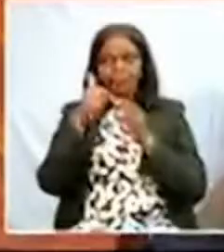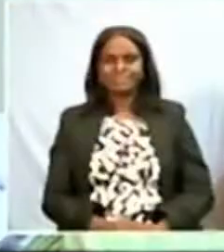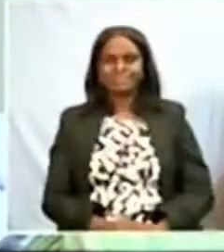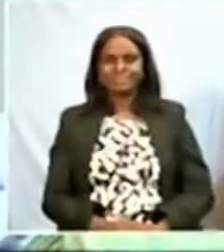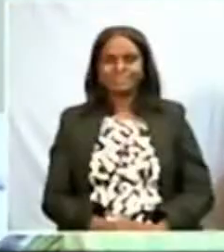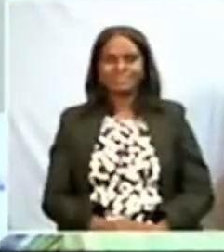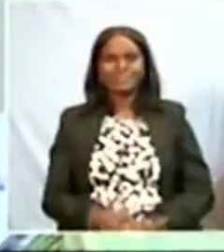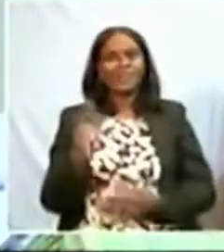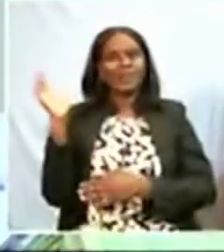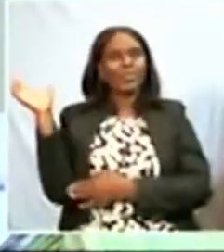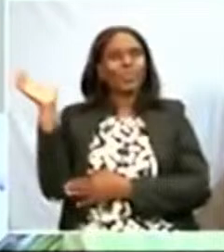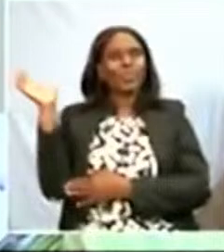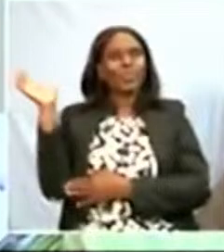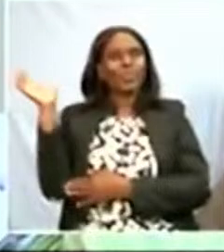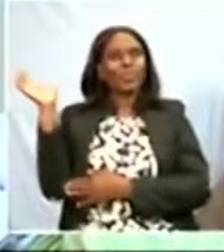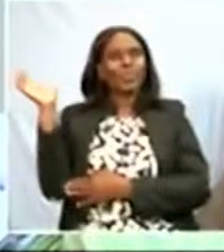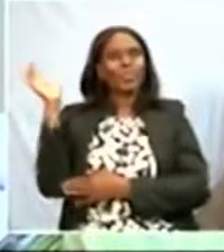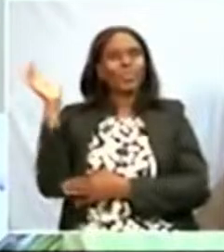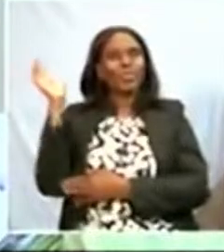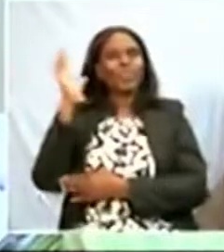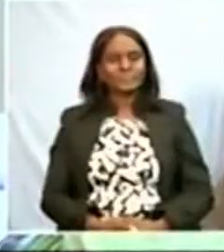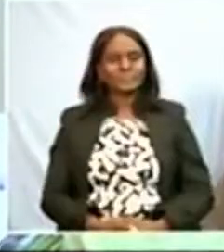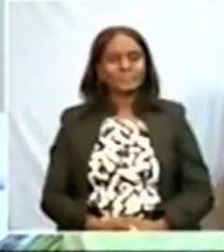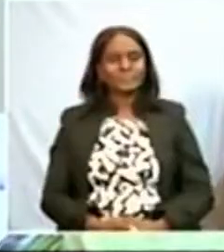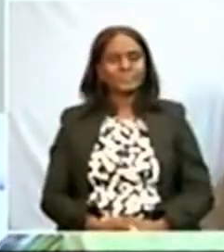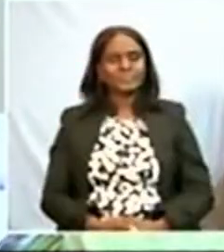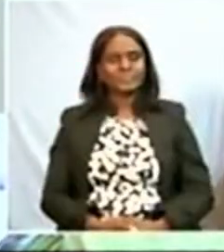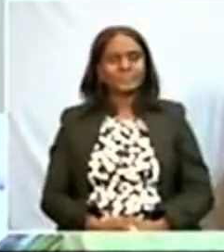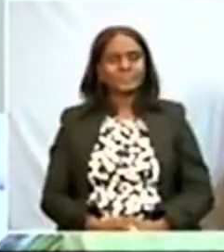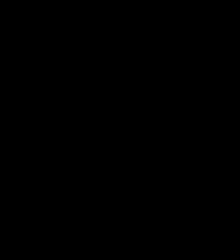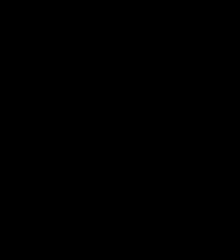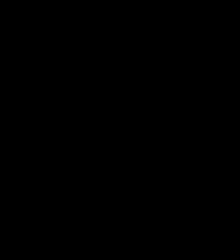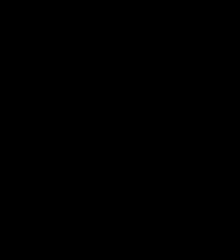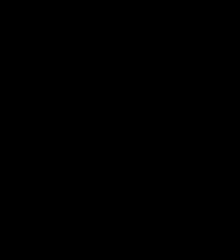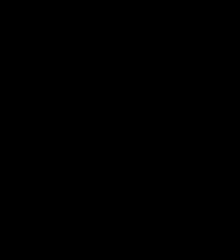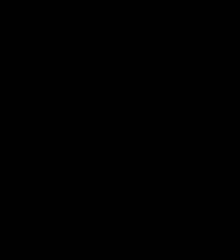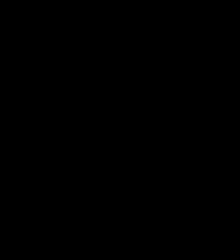We can take the whole day. 20 for Mulenga.